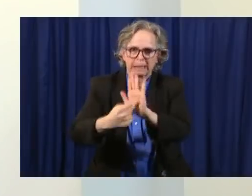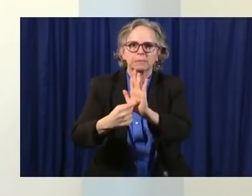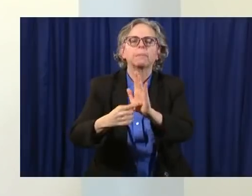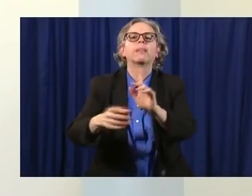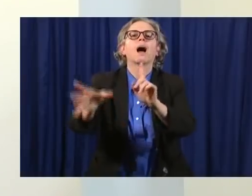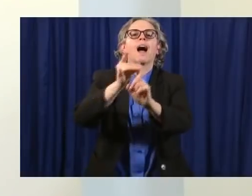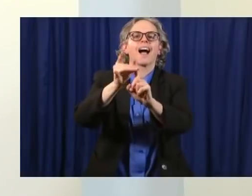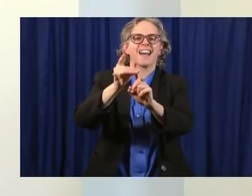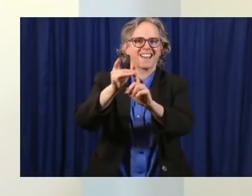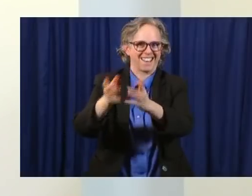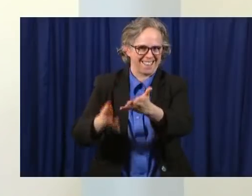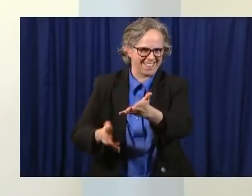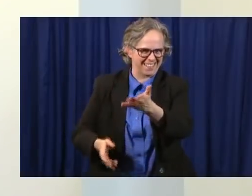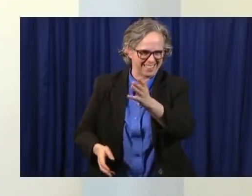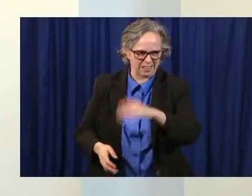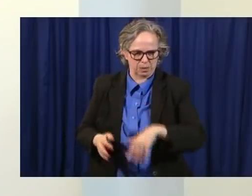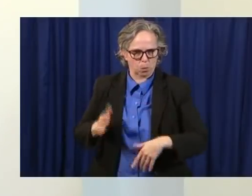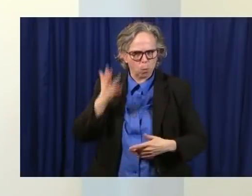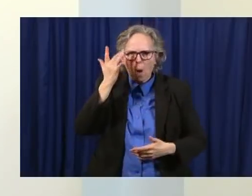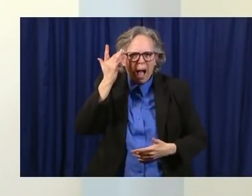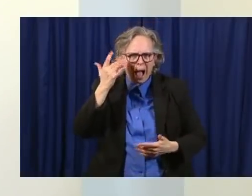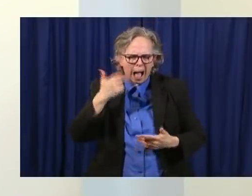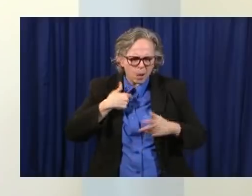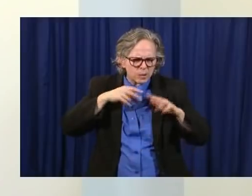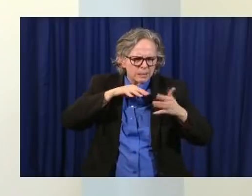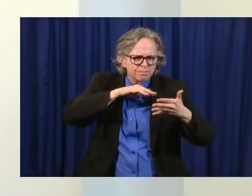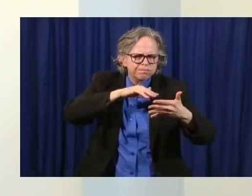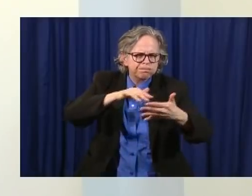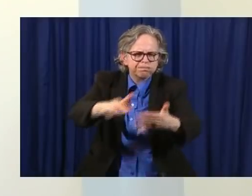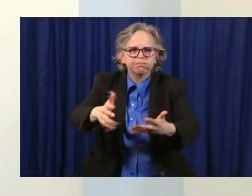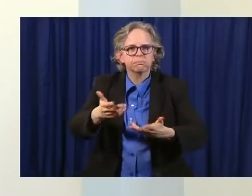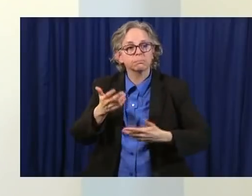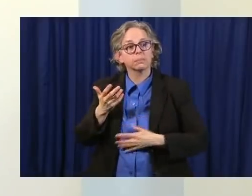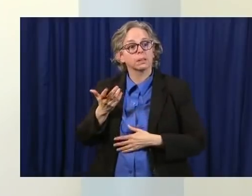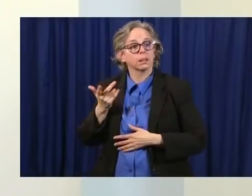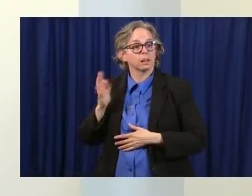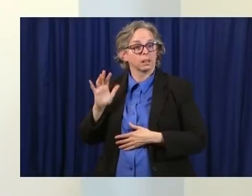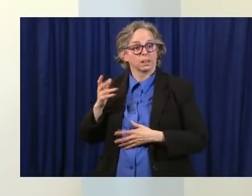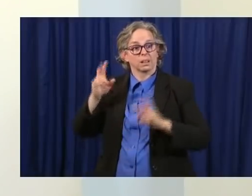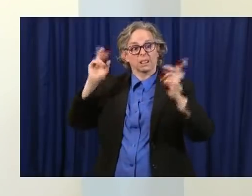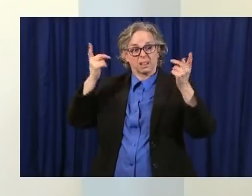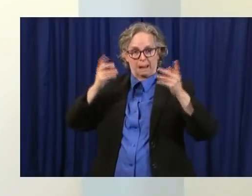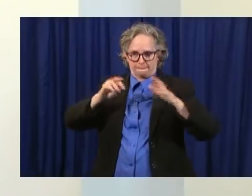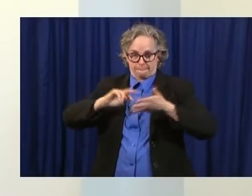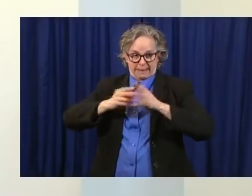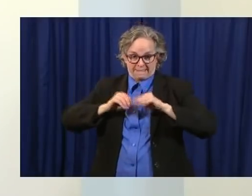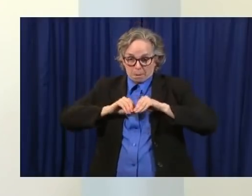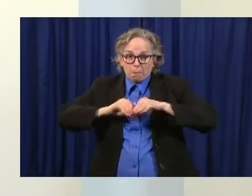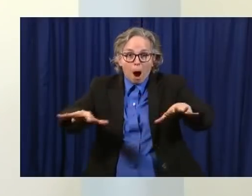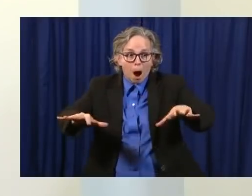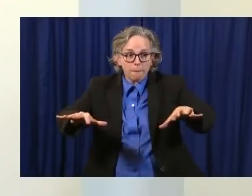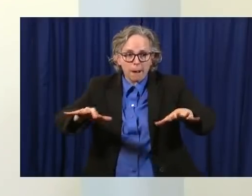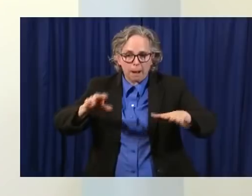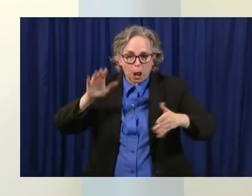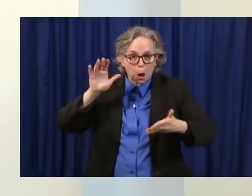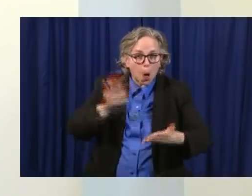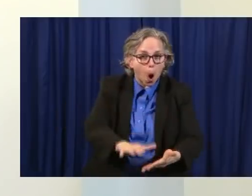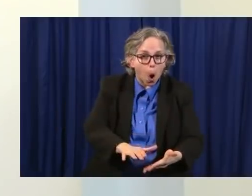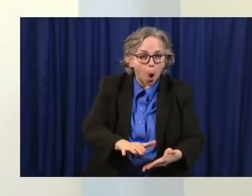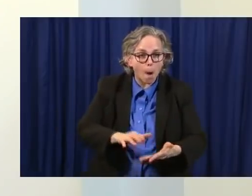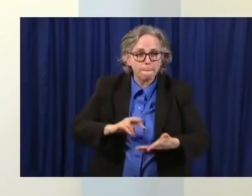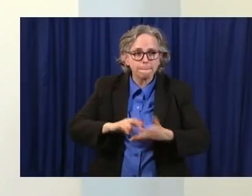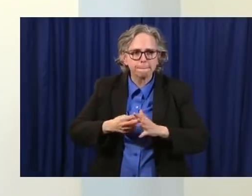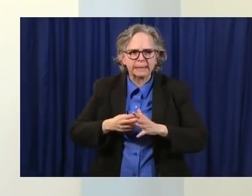you'd want to do that, if the prevalence was low, you could cohort people and separate out the at-risk people from the